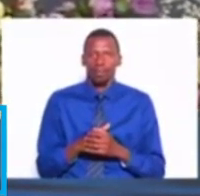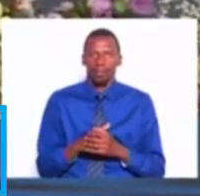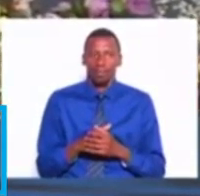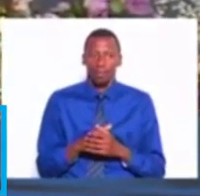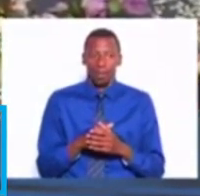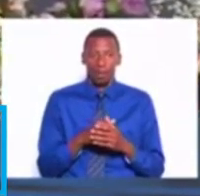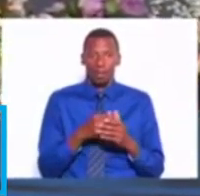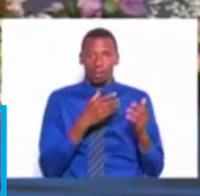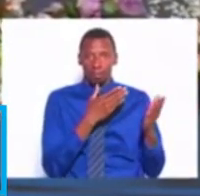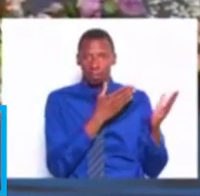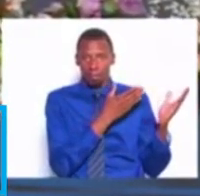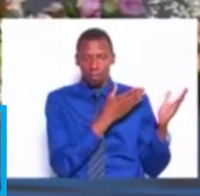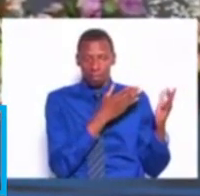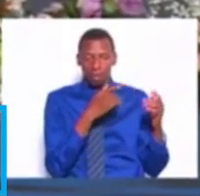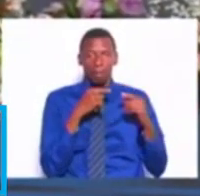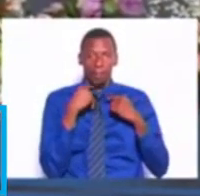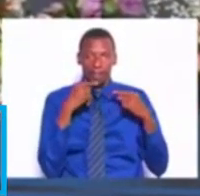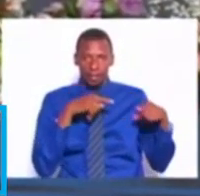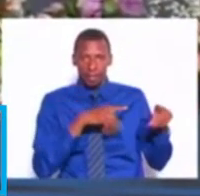Myself,